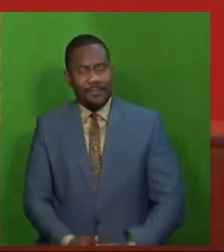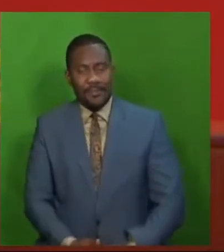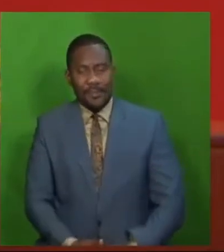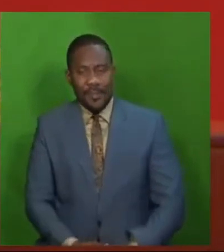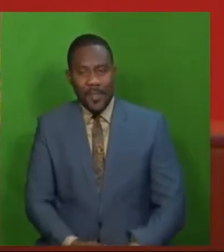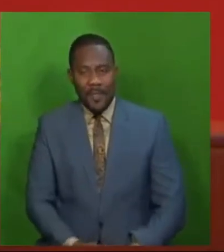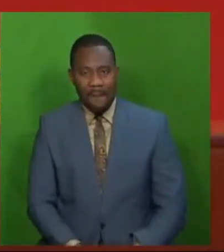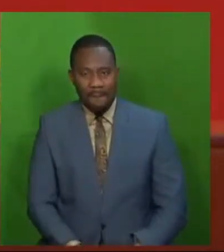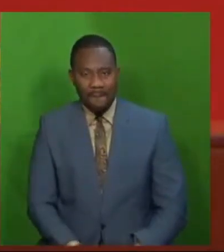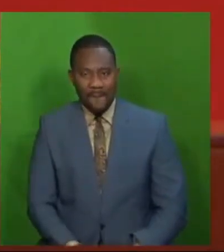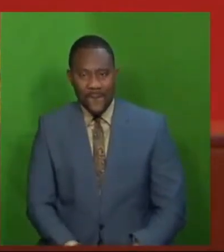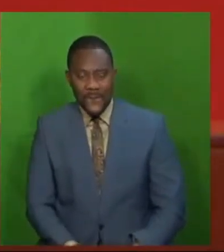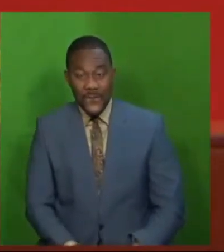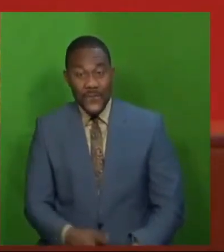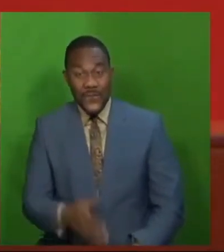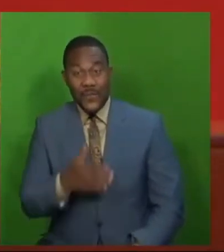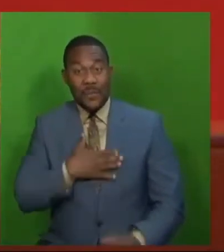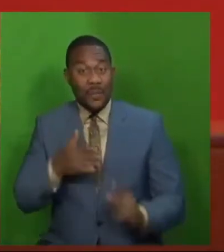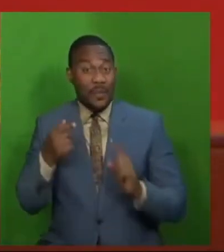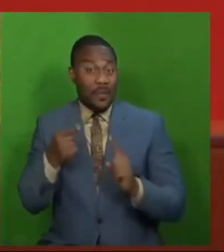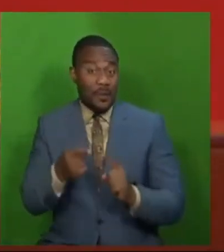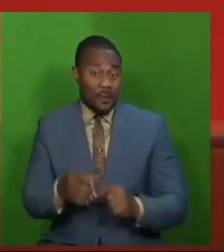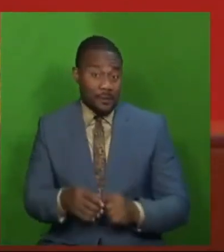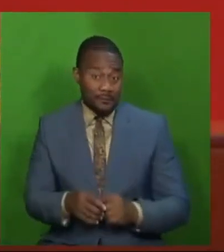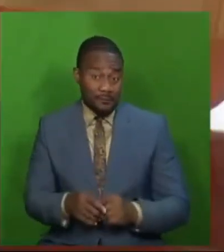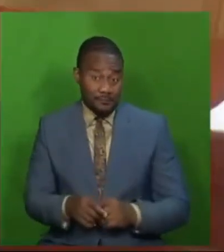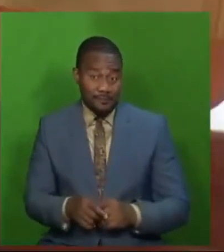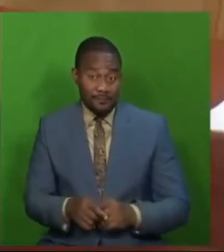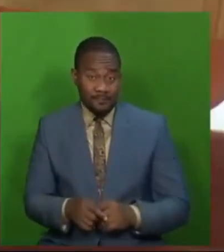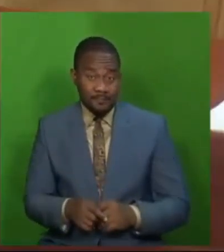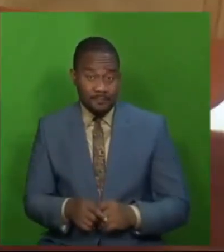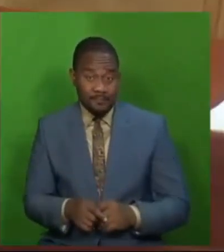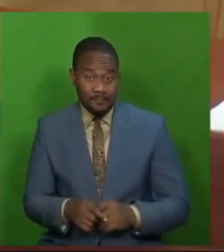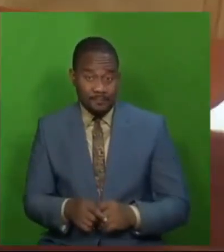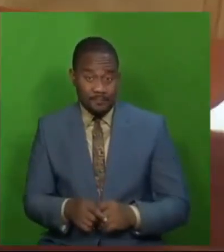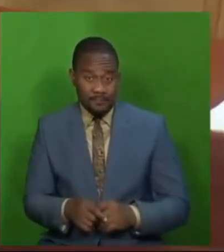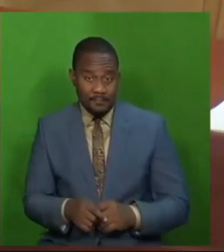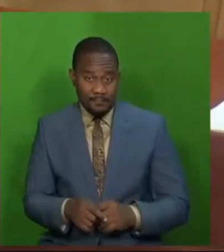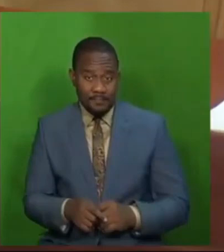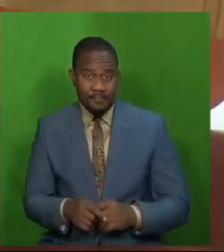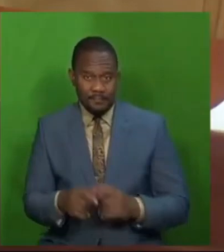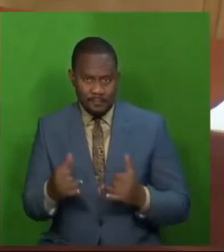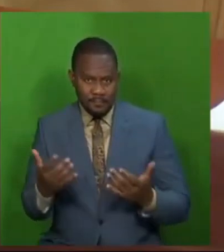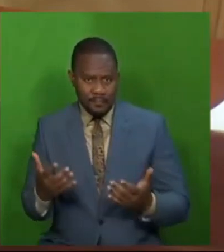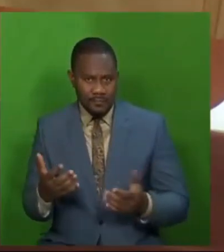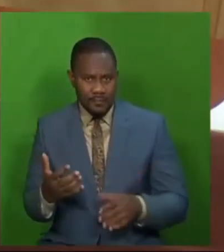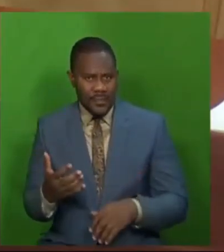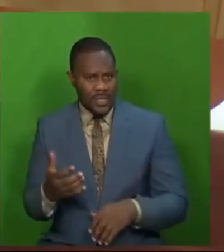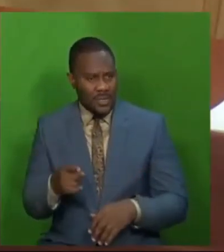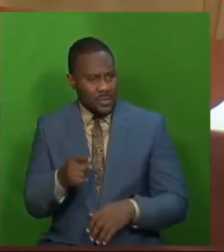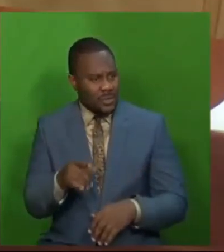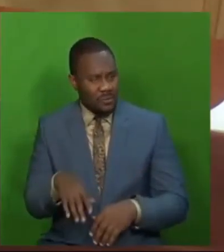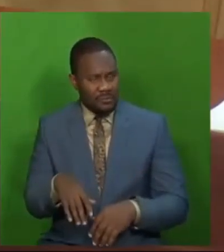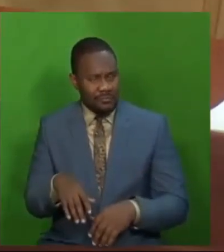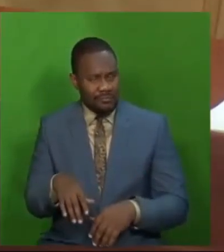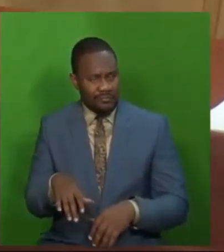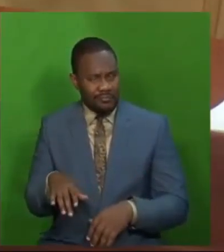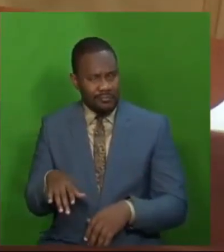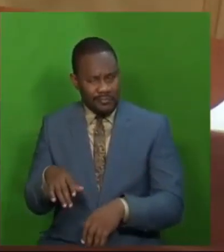Speaker, the point I'm making is, as I'm speaking now, interrupting, you have stopped the time. So